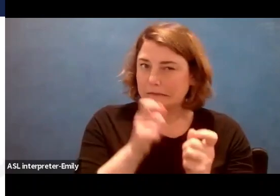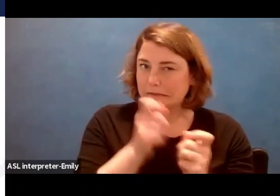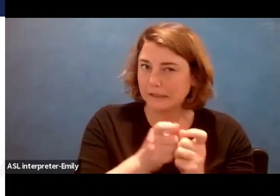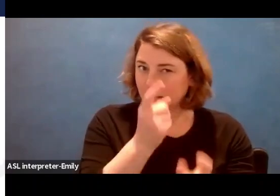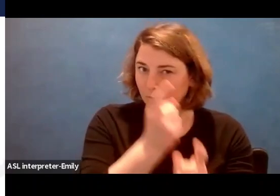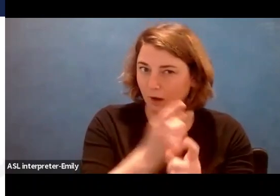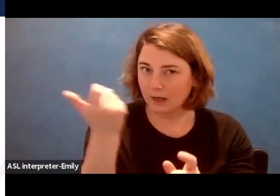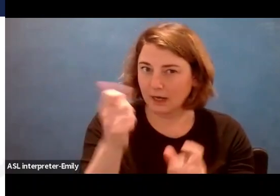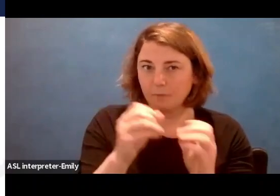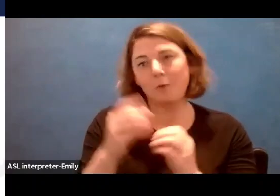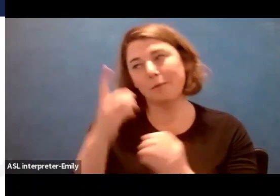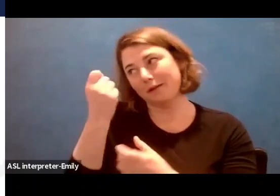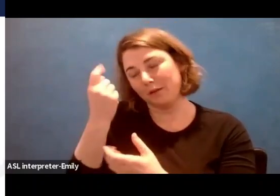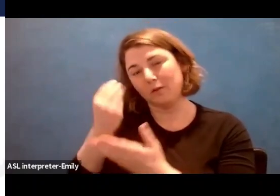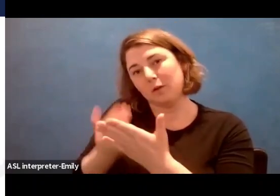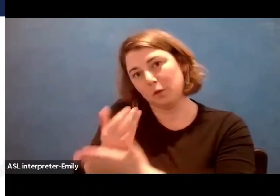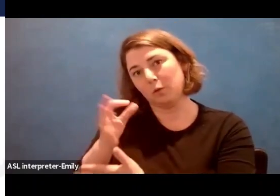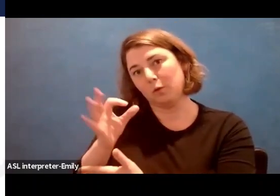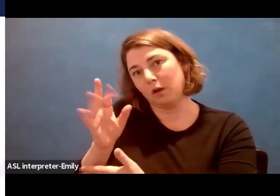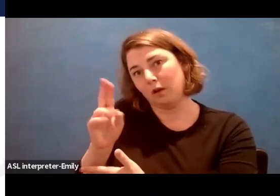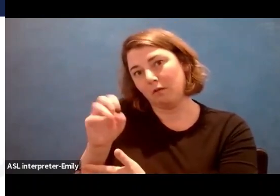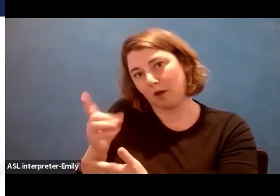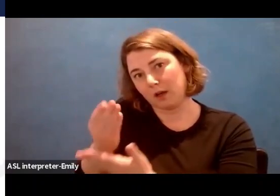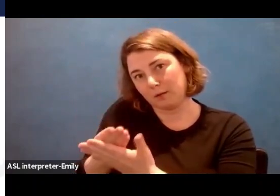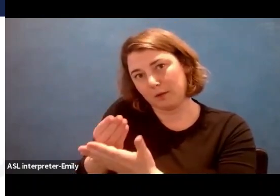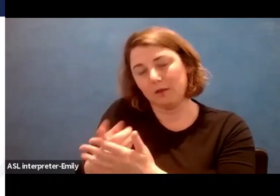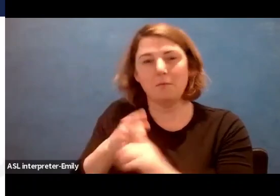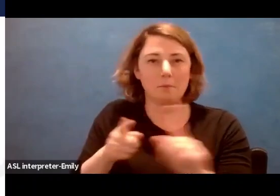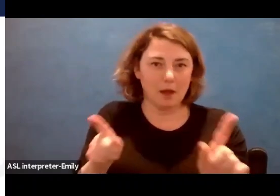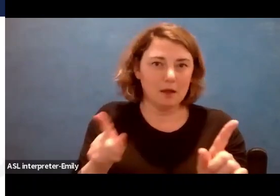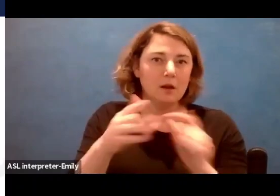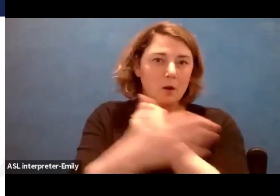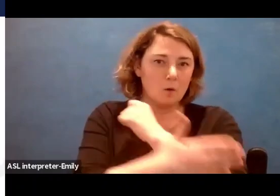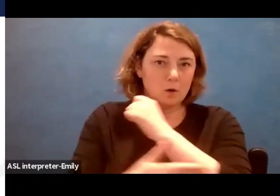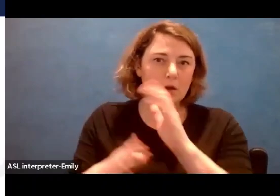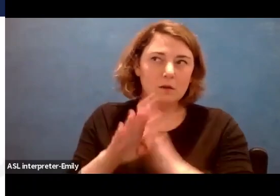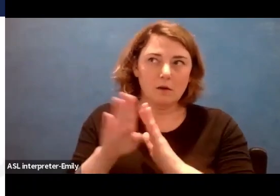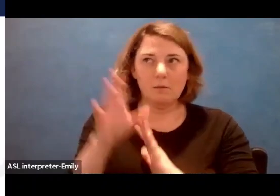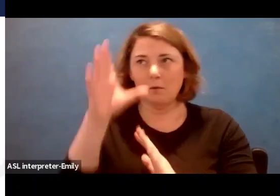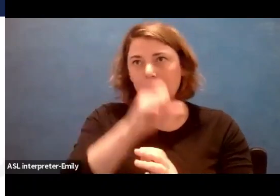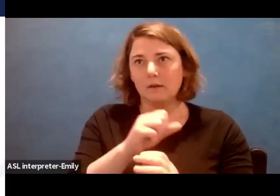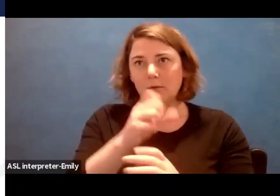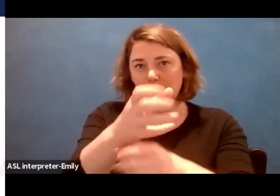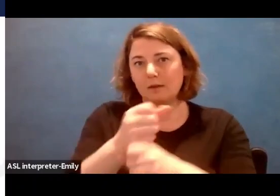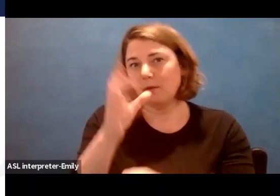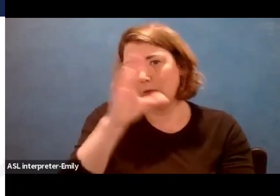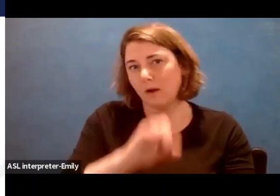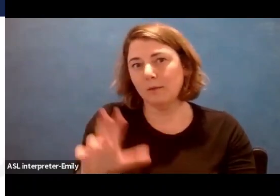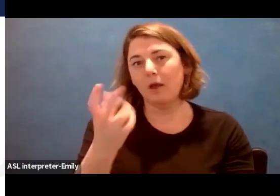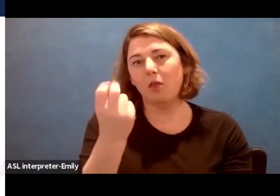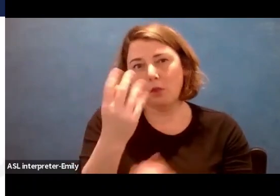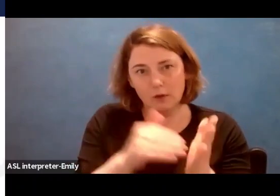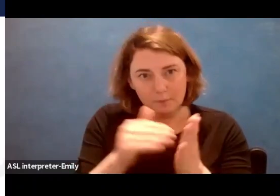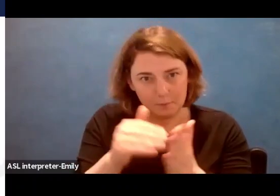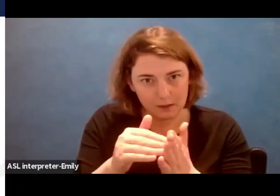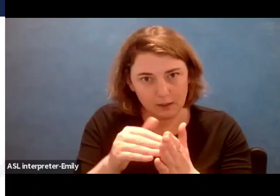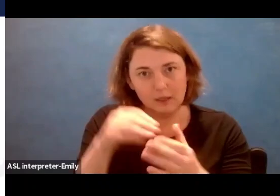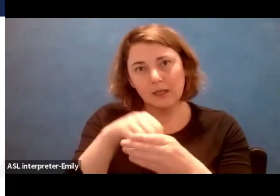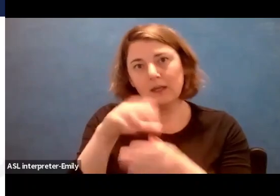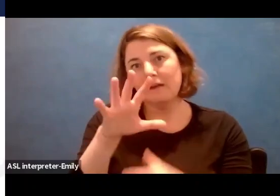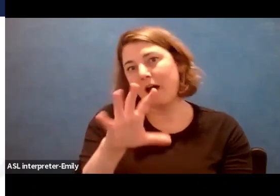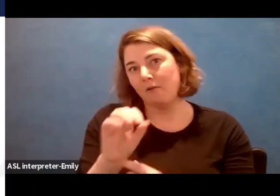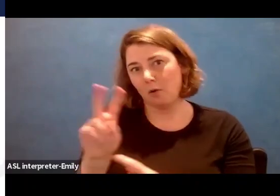with the new funding bills and stuff, but rural development receives approximately 13 million in